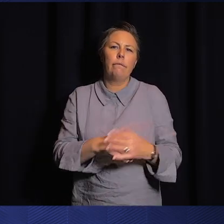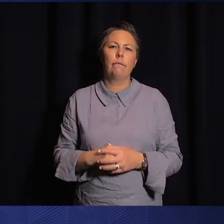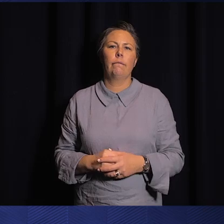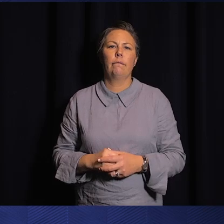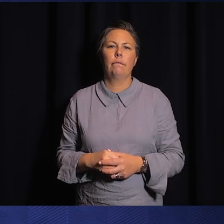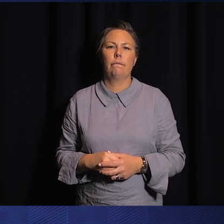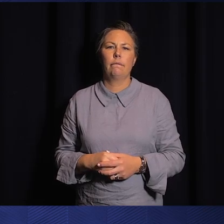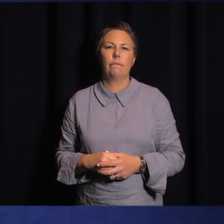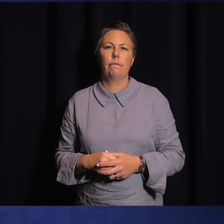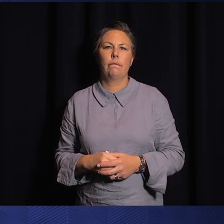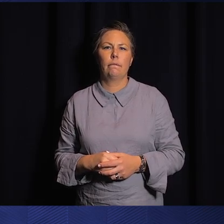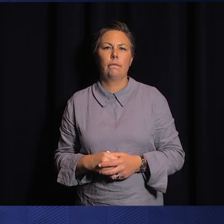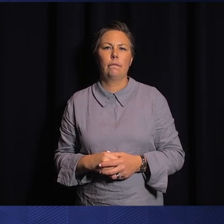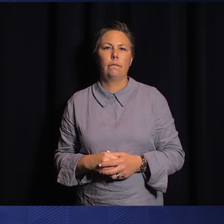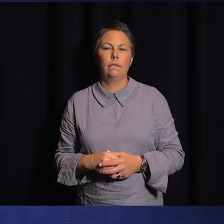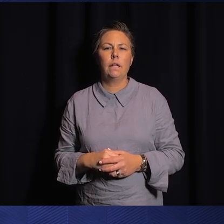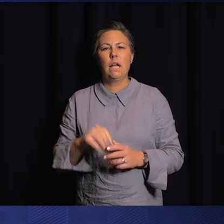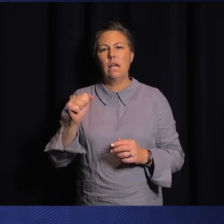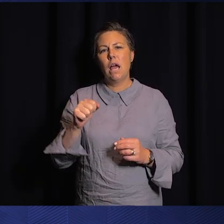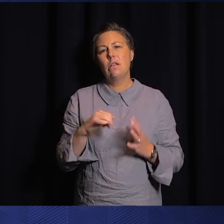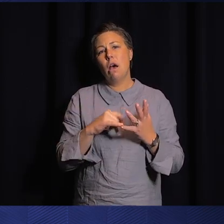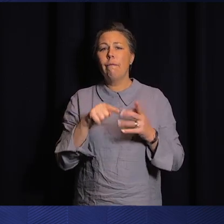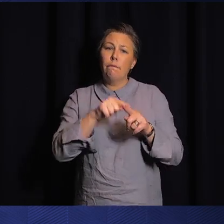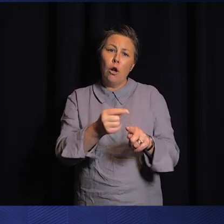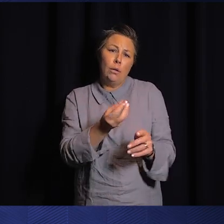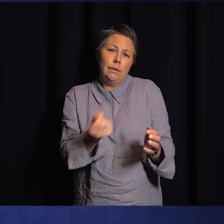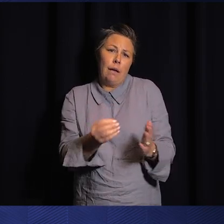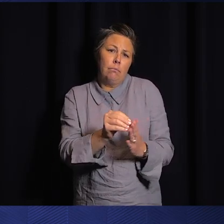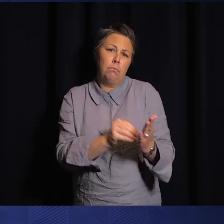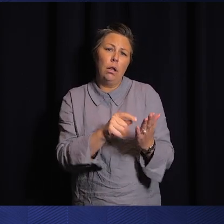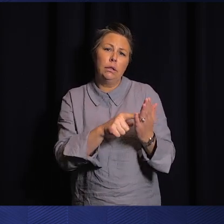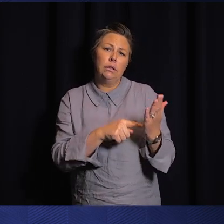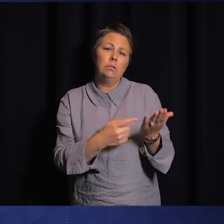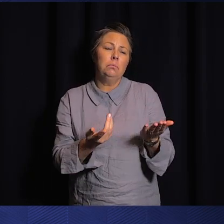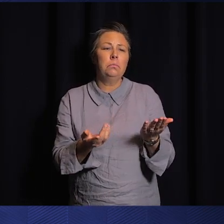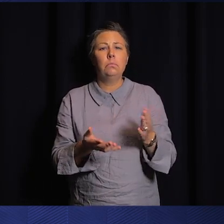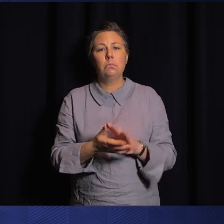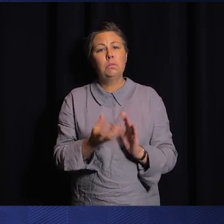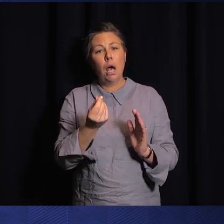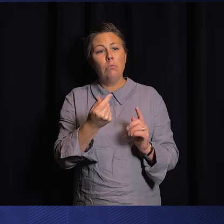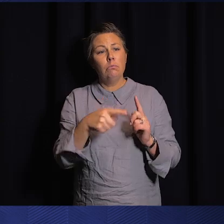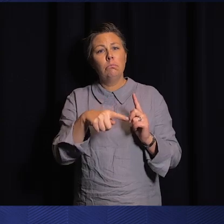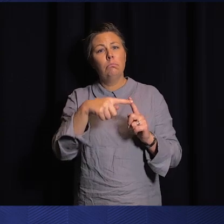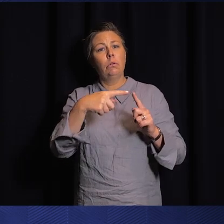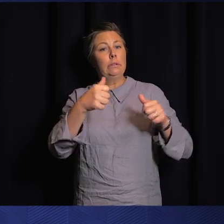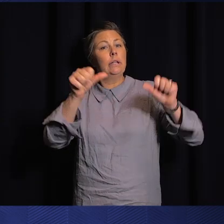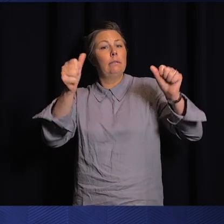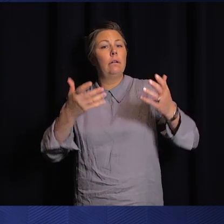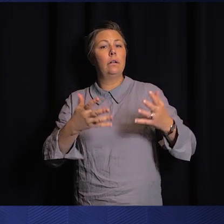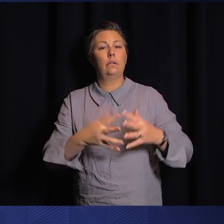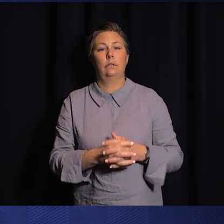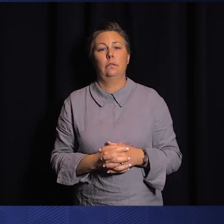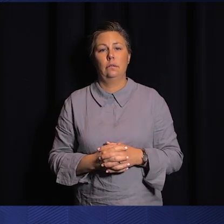the displacement due to disasters. So there were some achievement